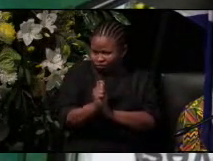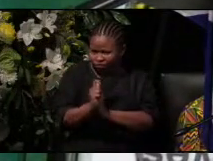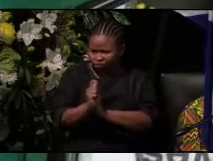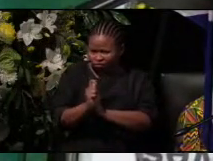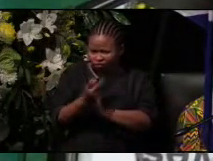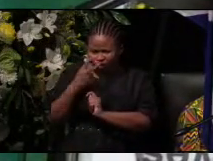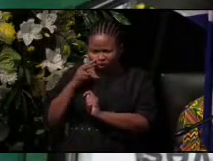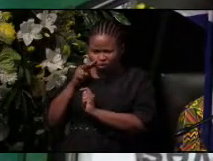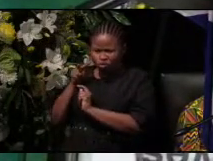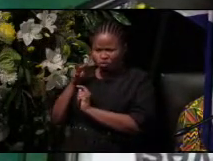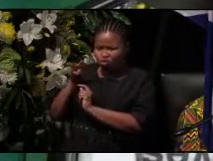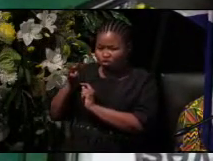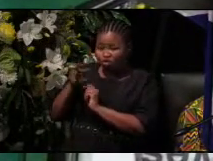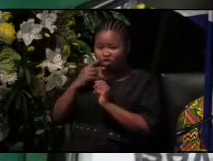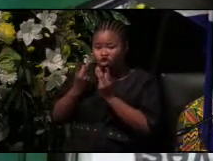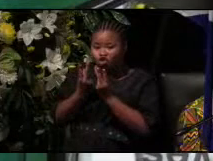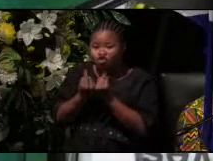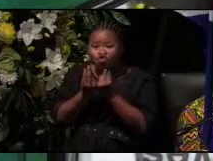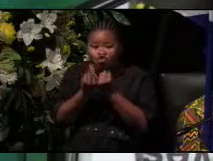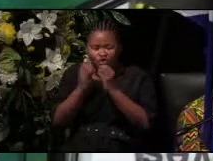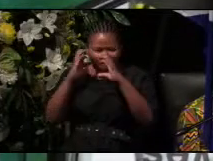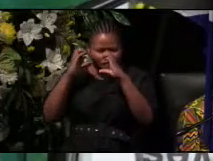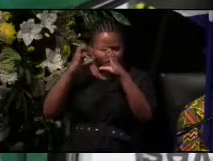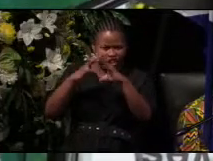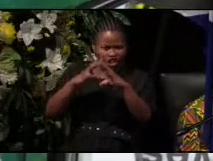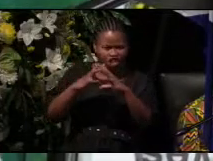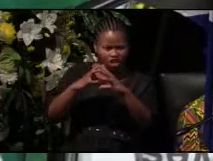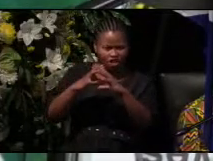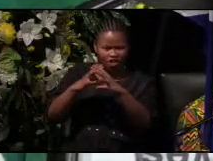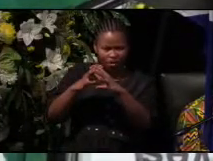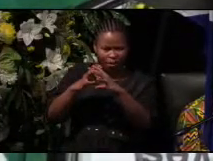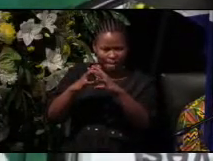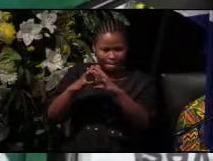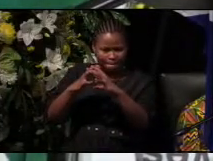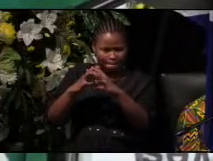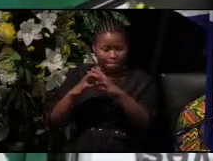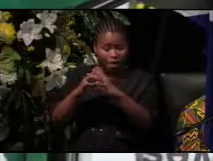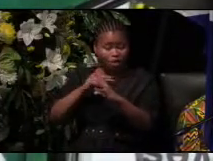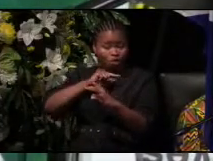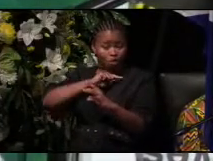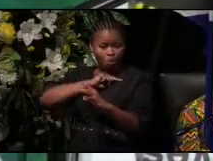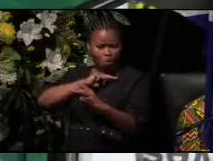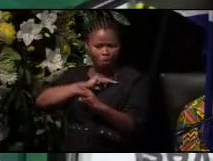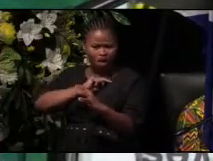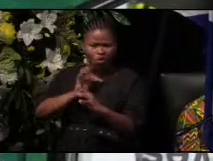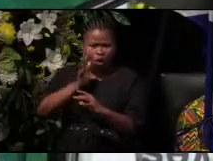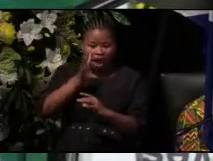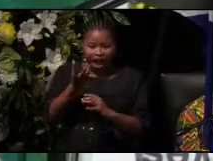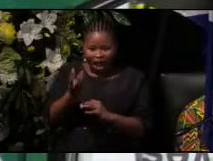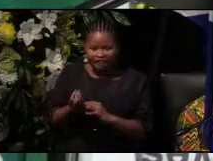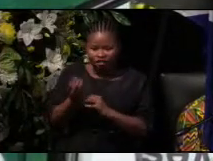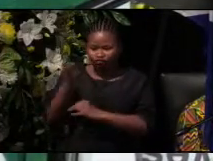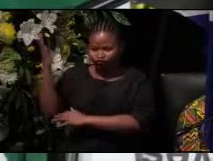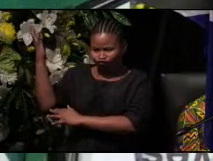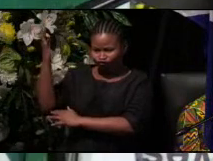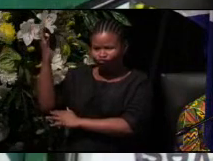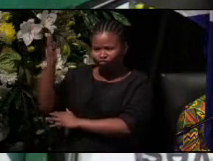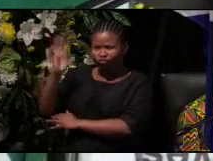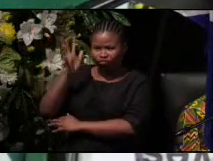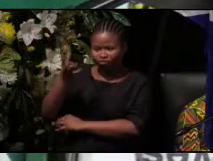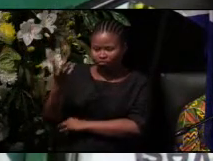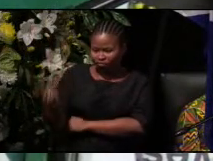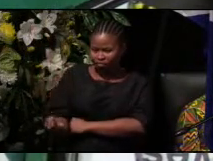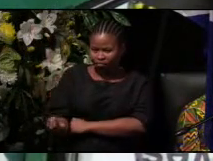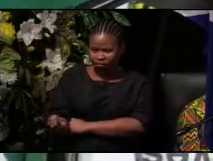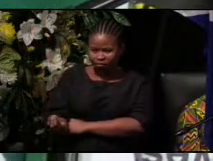whilst you look at this new vision and this new consciousness and that is why we are going to have this lecture